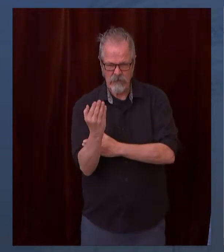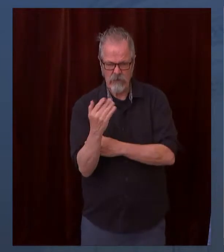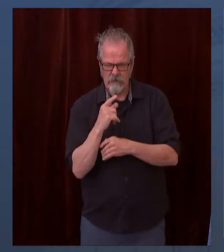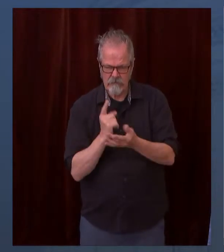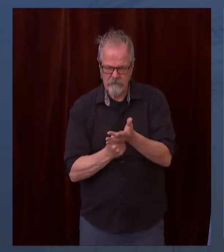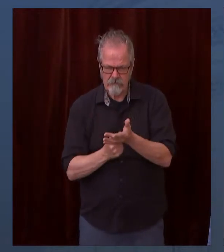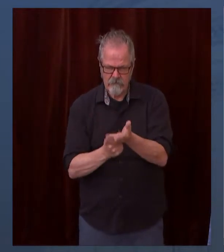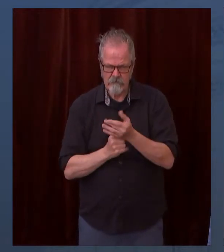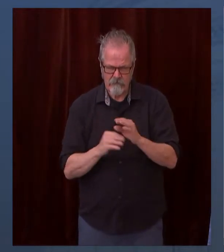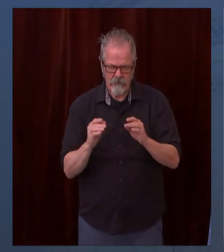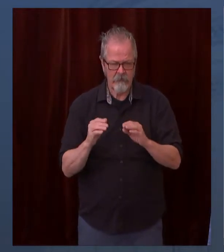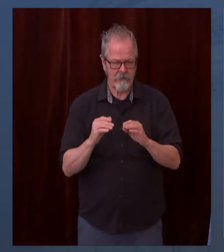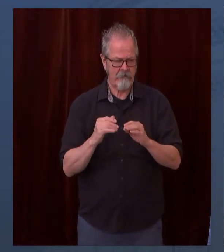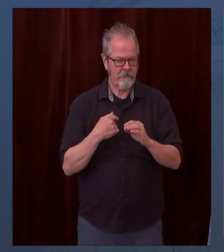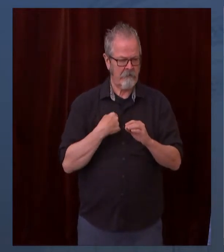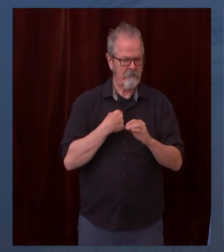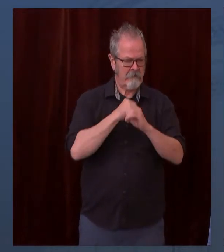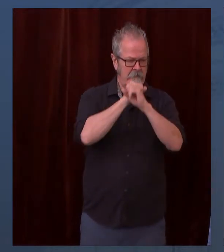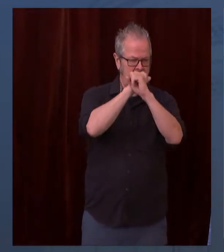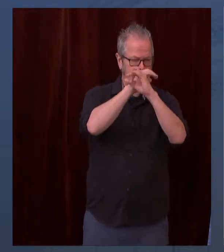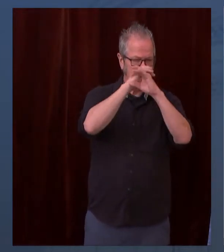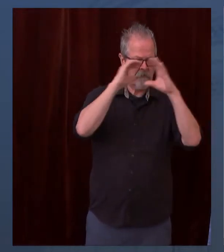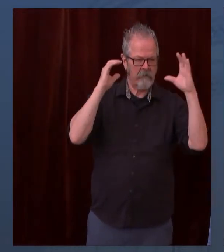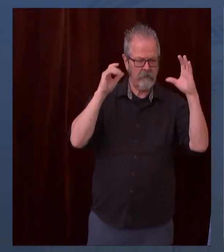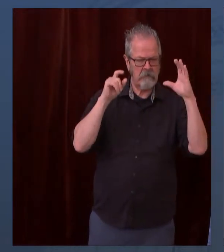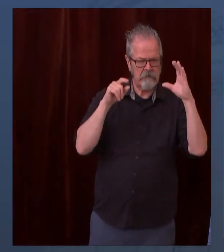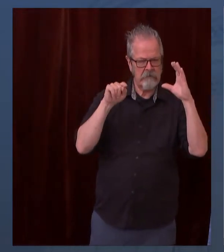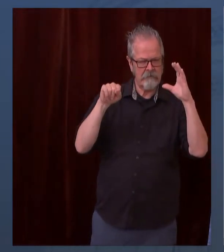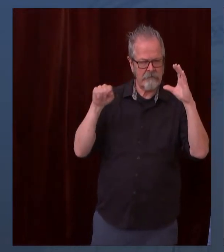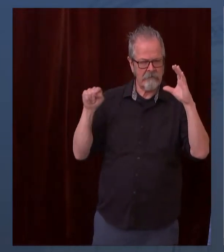work and come up with solutions that